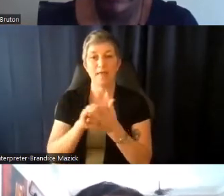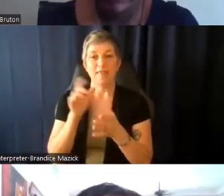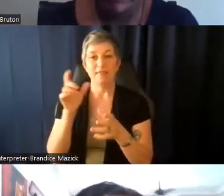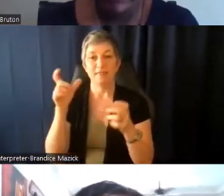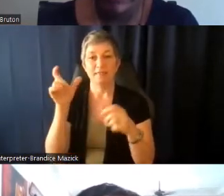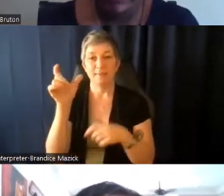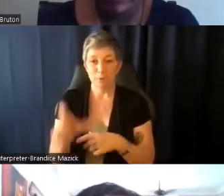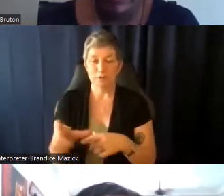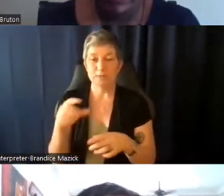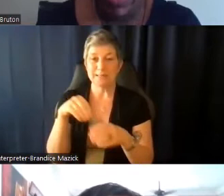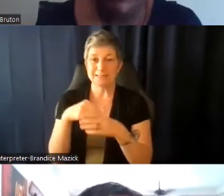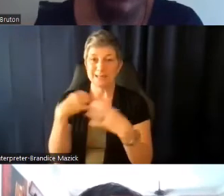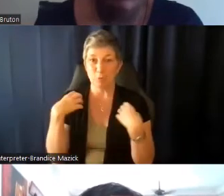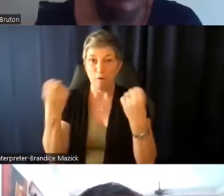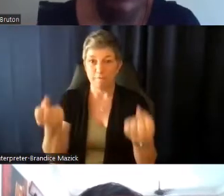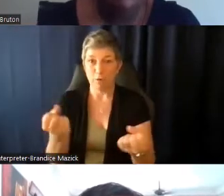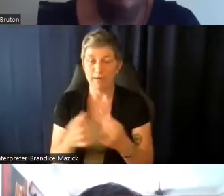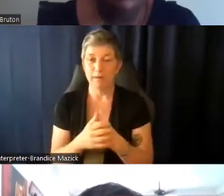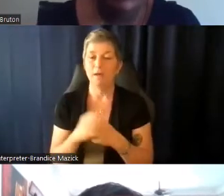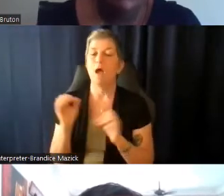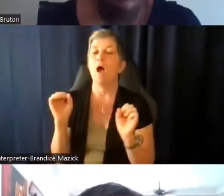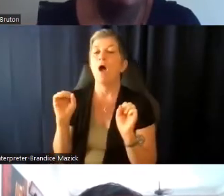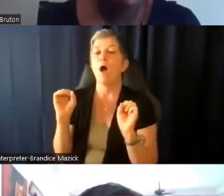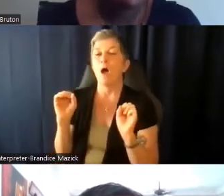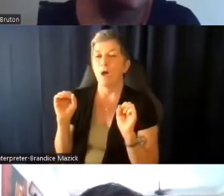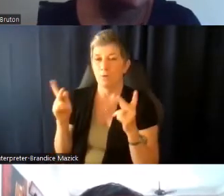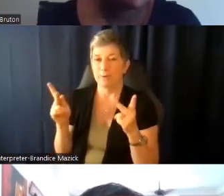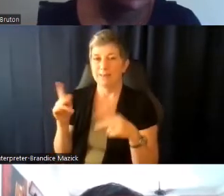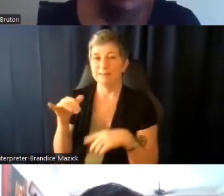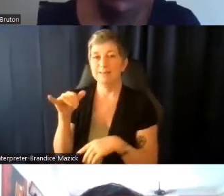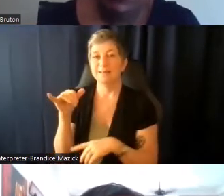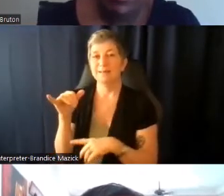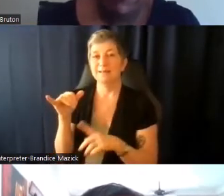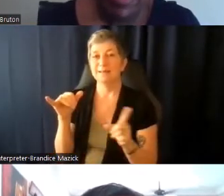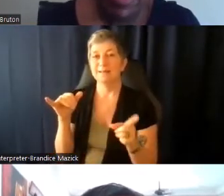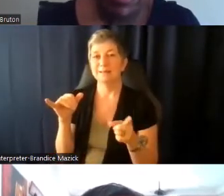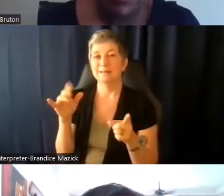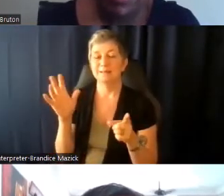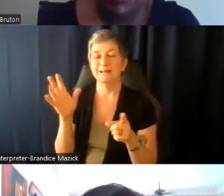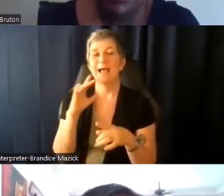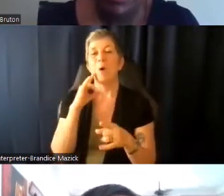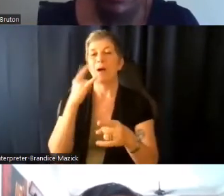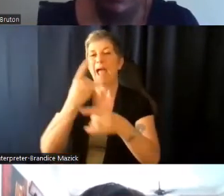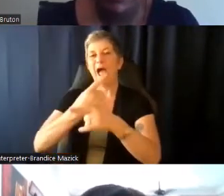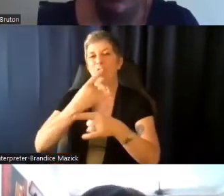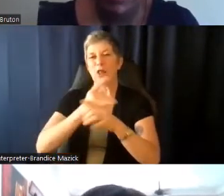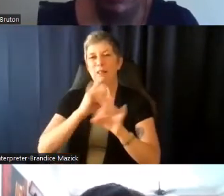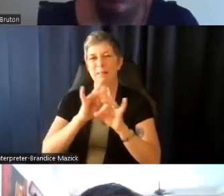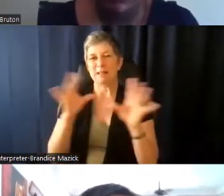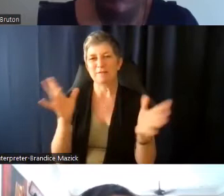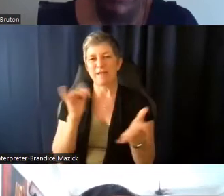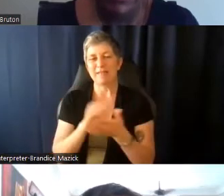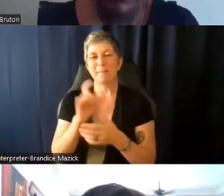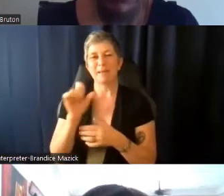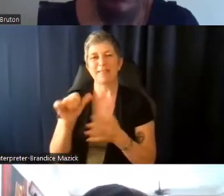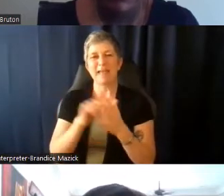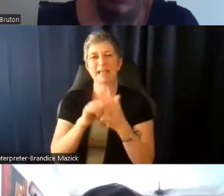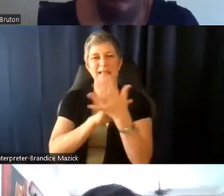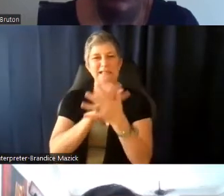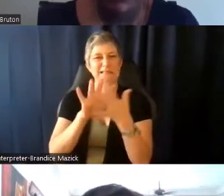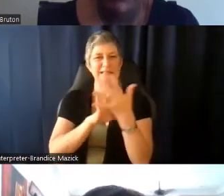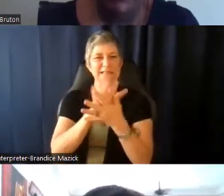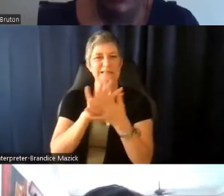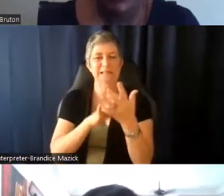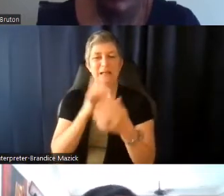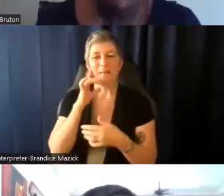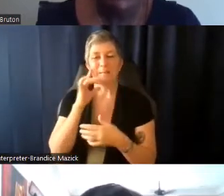is just the question. Okay, so because you mentioned alcohol, let me just clarify that because that's something that can get a little conflated because the